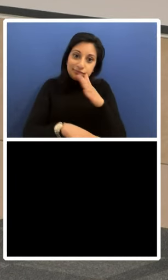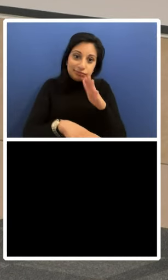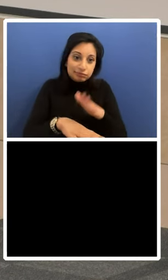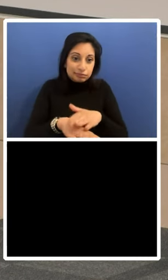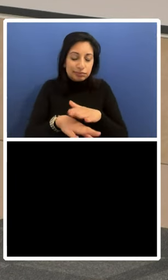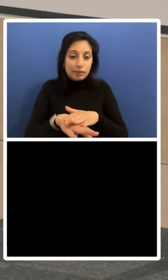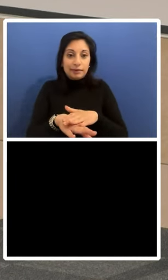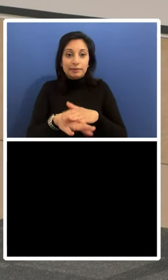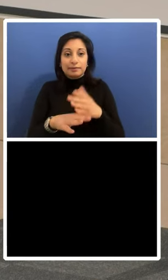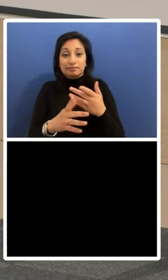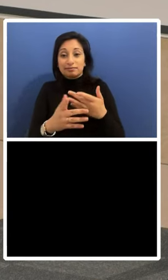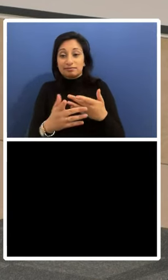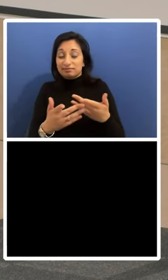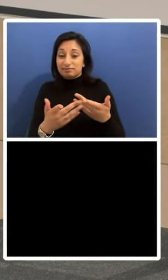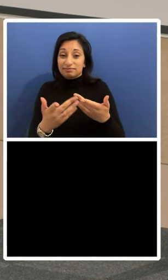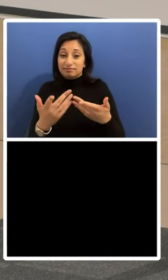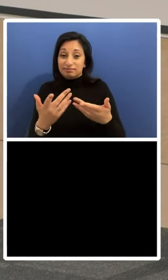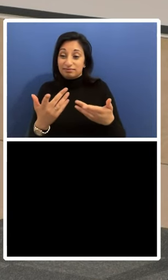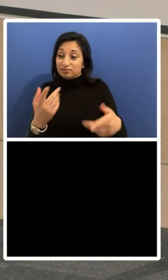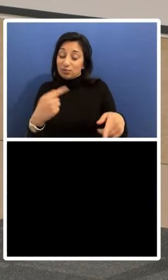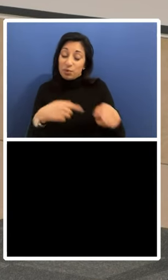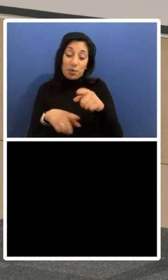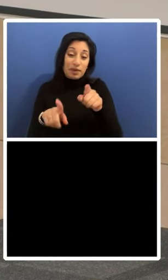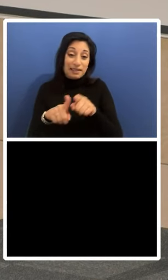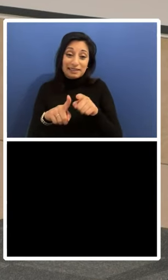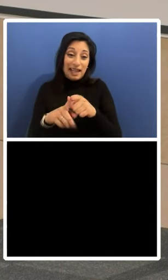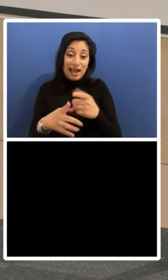all imperfect guys as well.